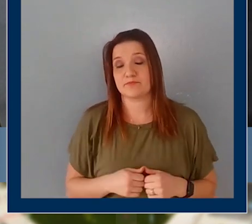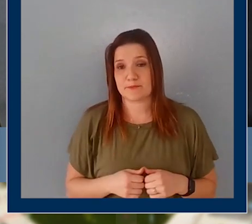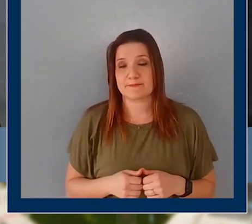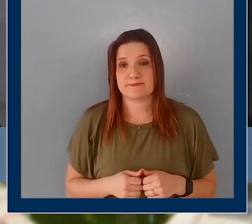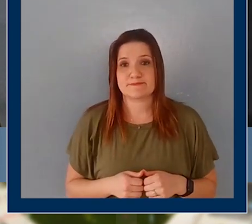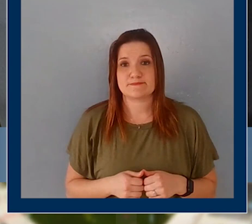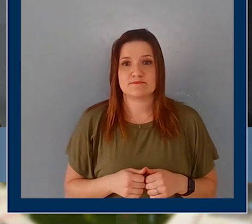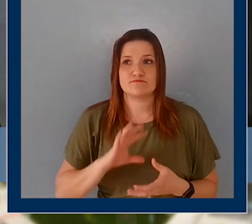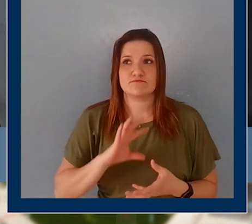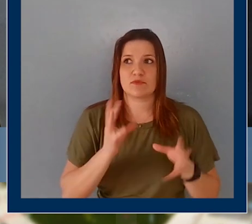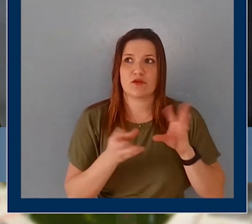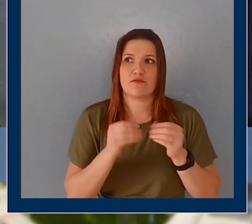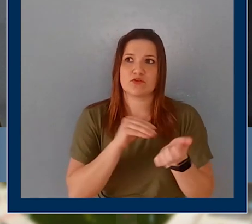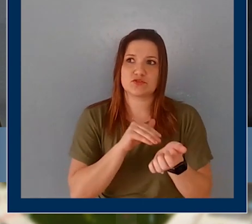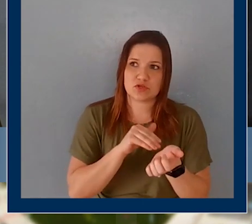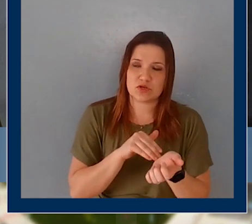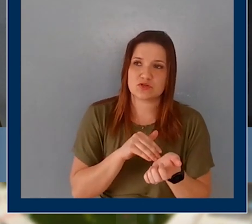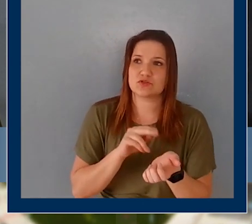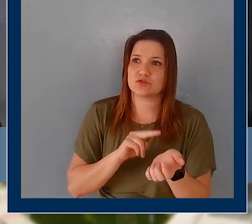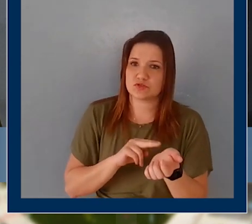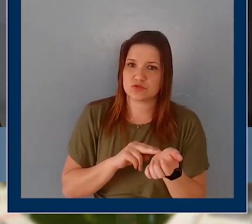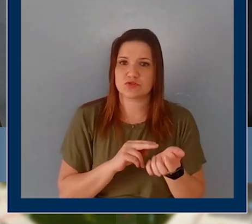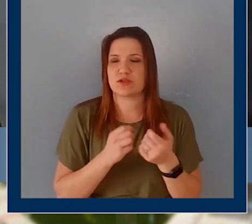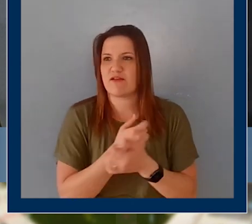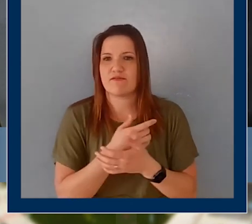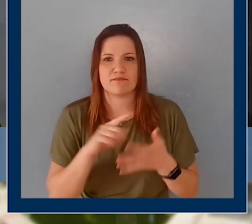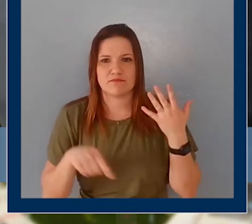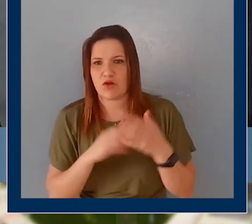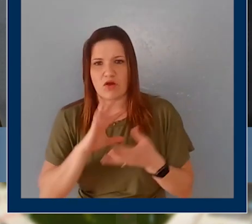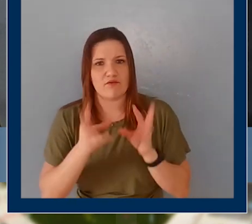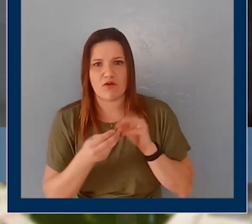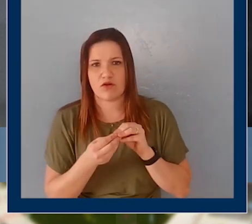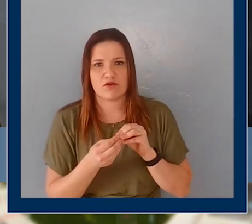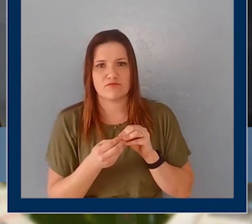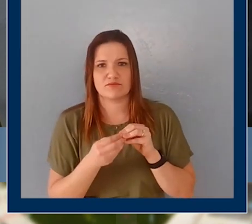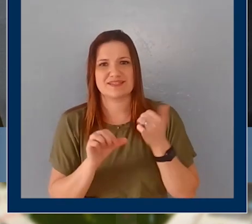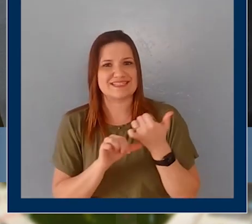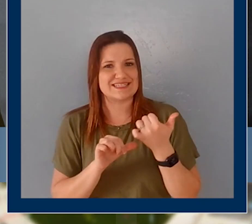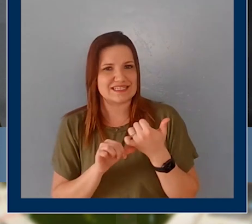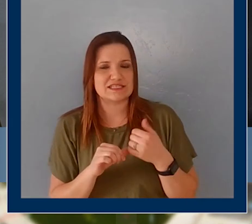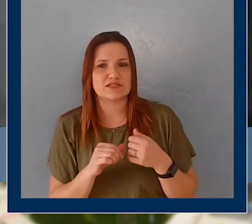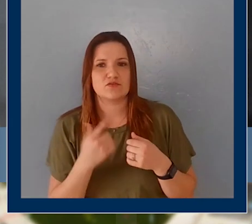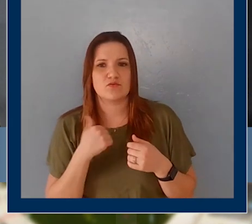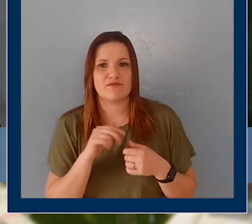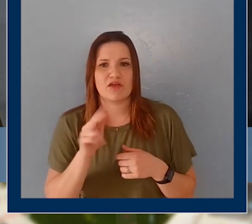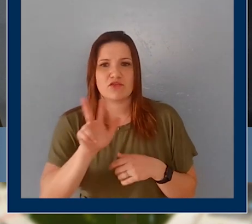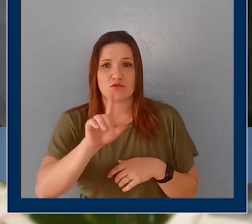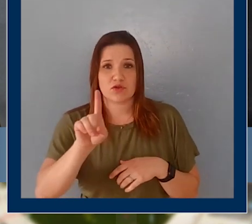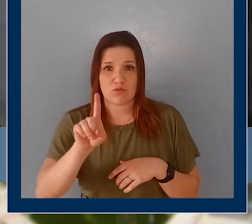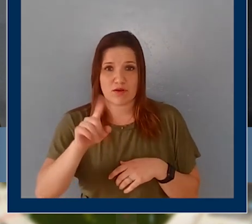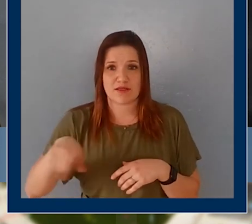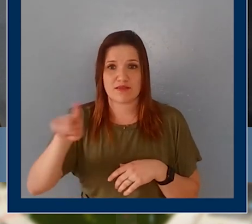and we're certainly praying for them and their families. We also have about another 40 employees that are out